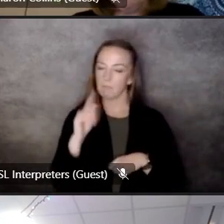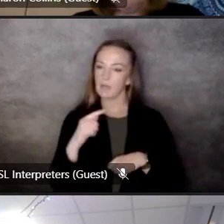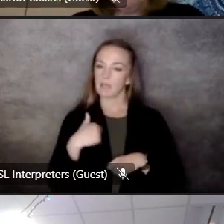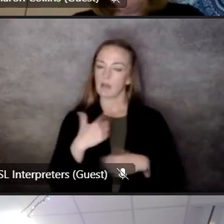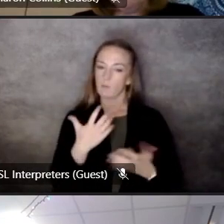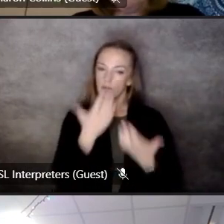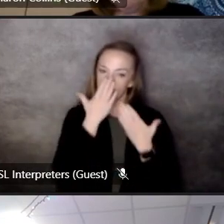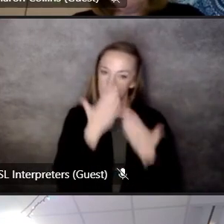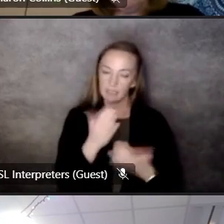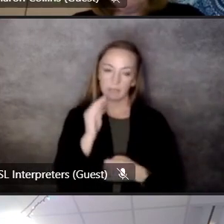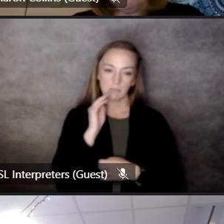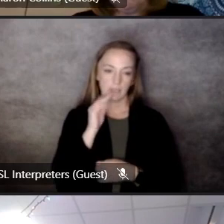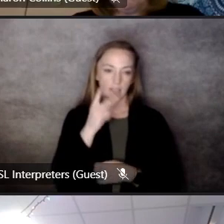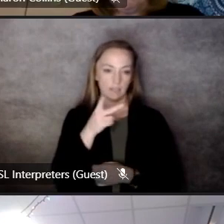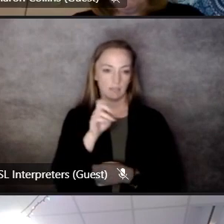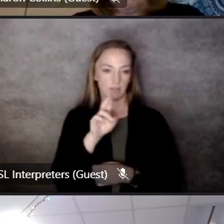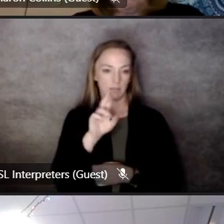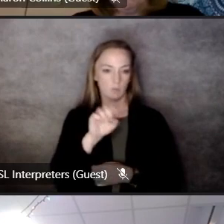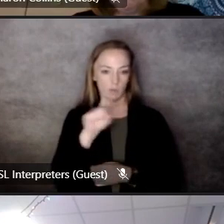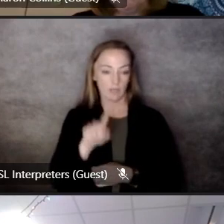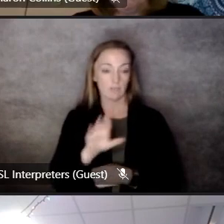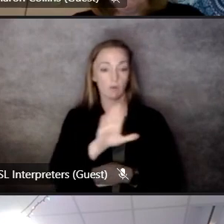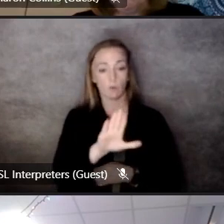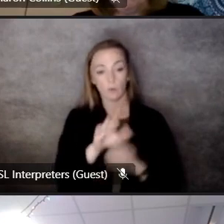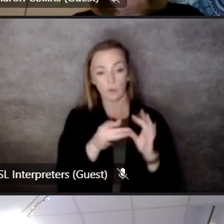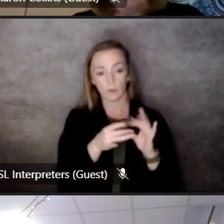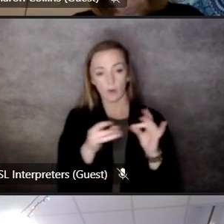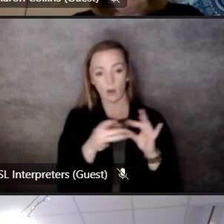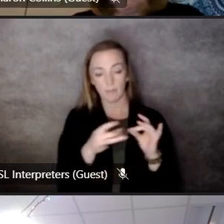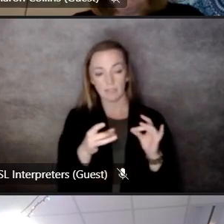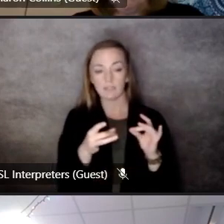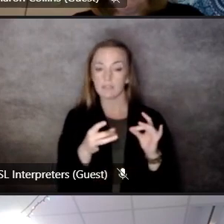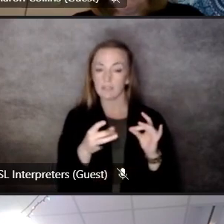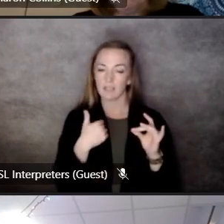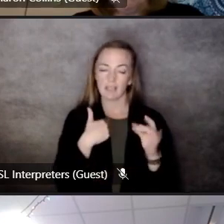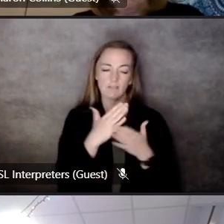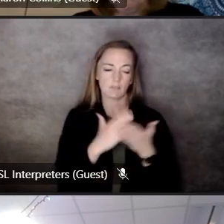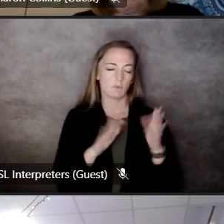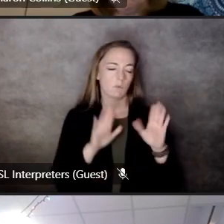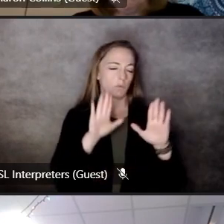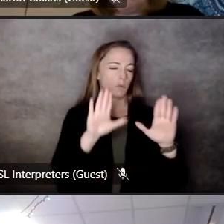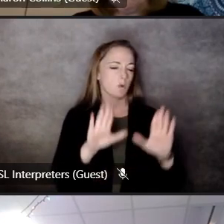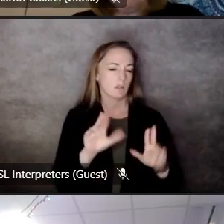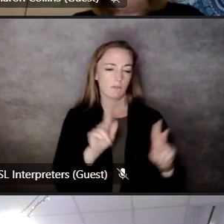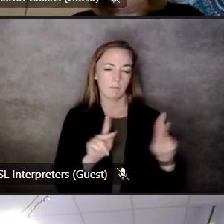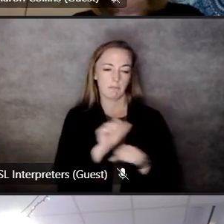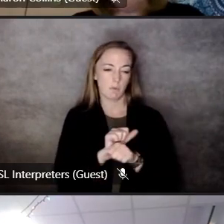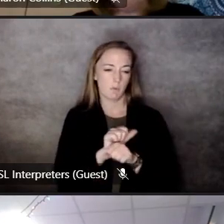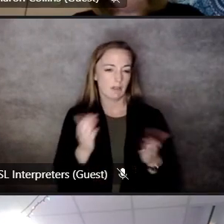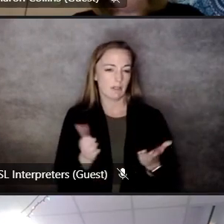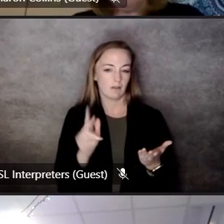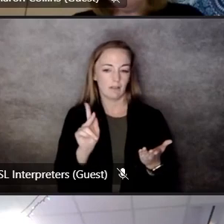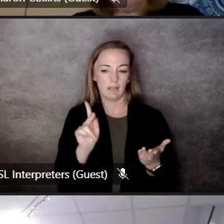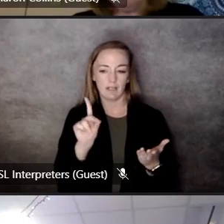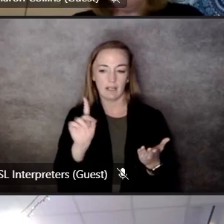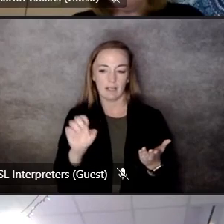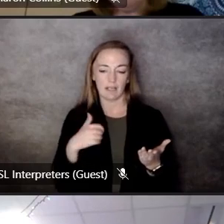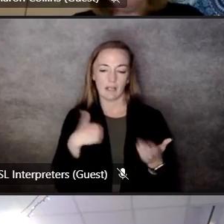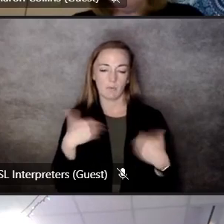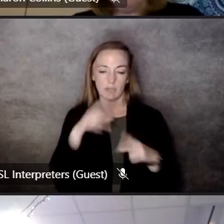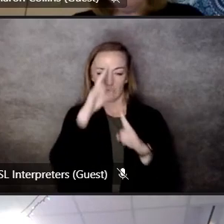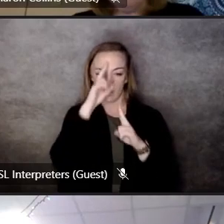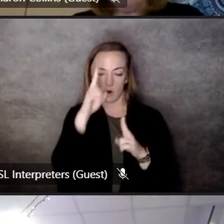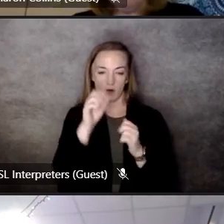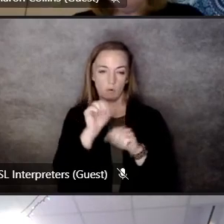Perez for her comments, because there are some wonderful people at the department, and I'm extremely honored to work alongside